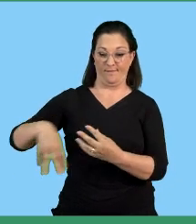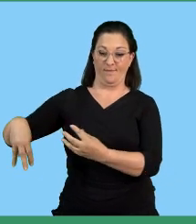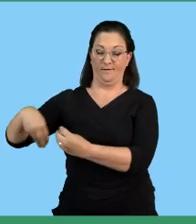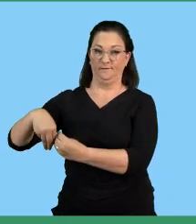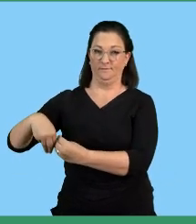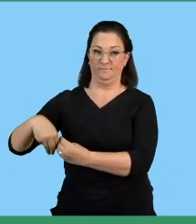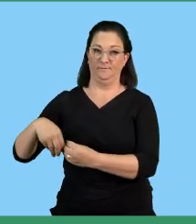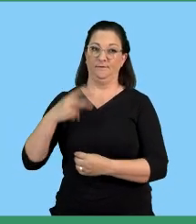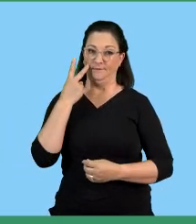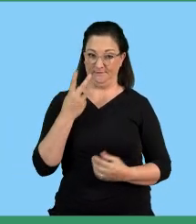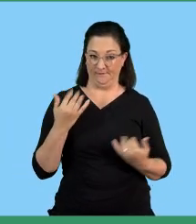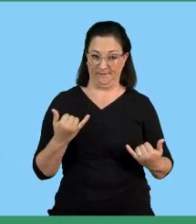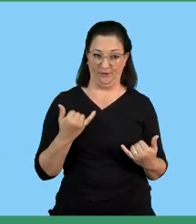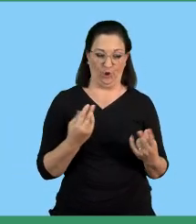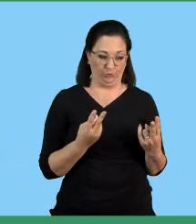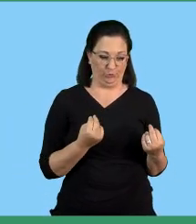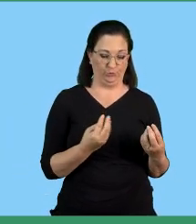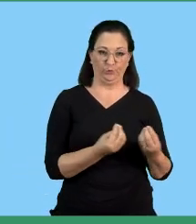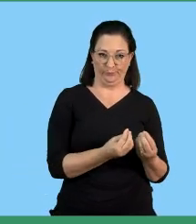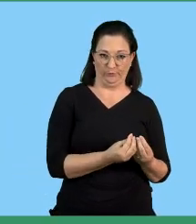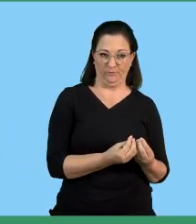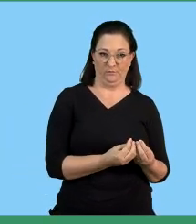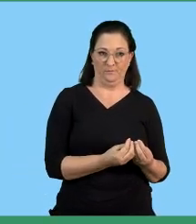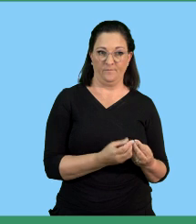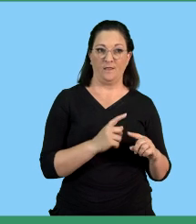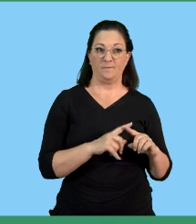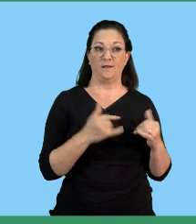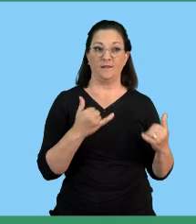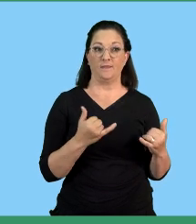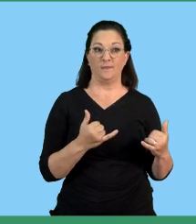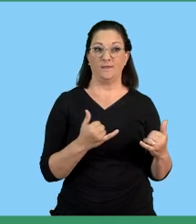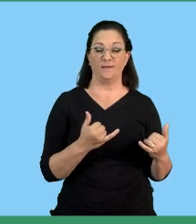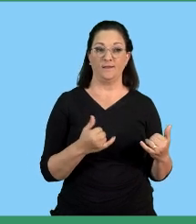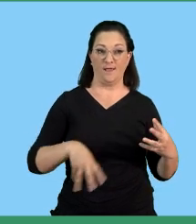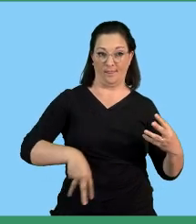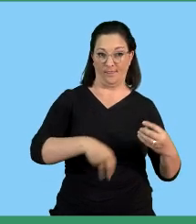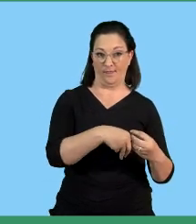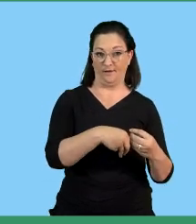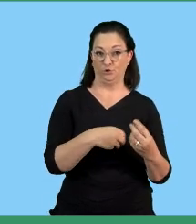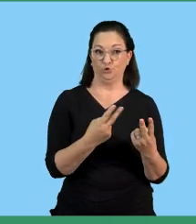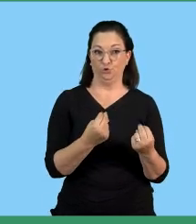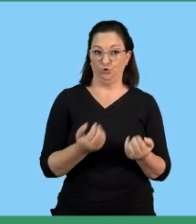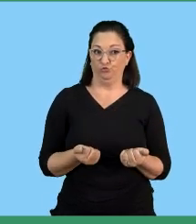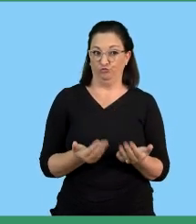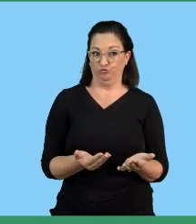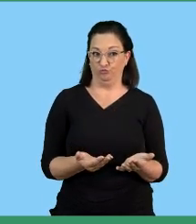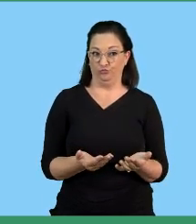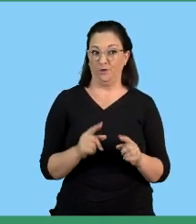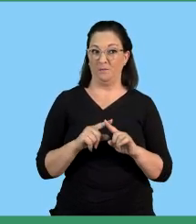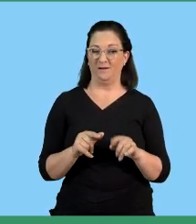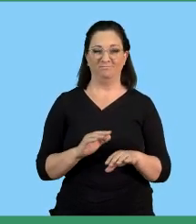can see, even in concentric, we're adding a new product. But here they're saying the business adds a new product or service that is